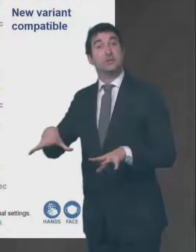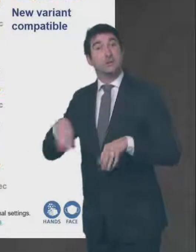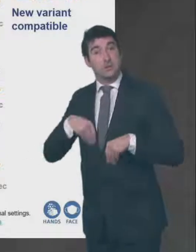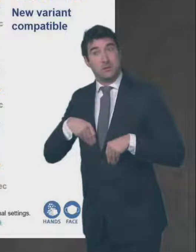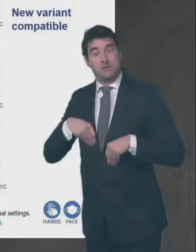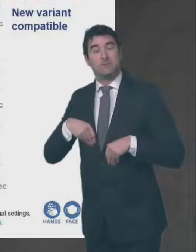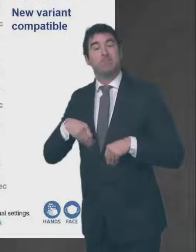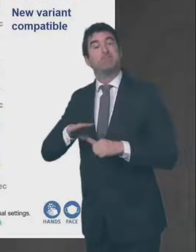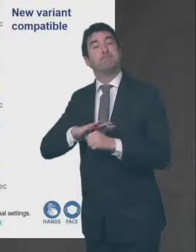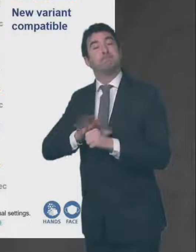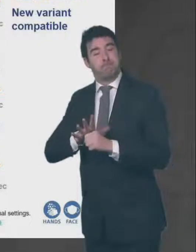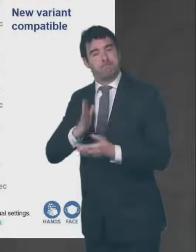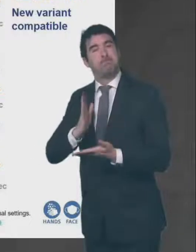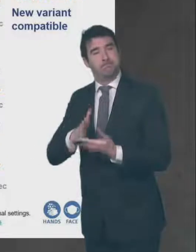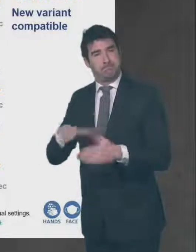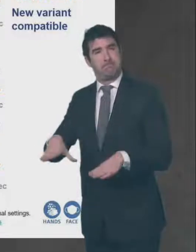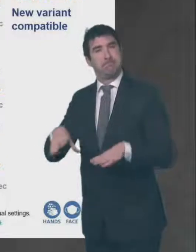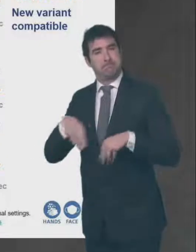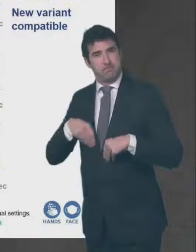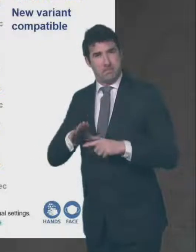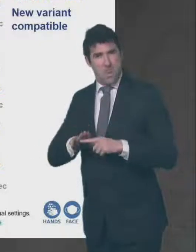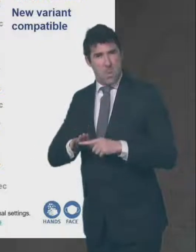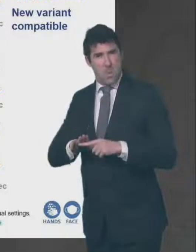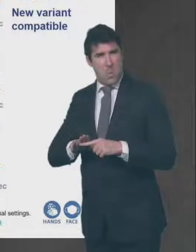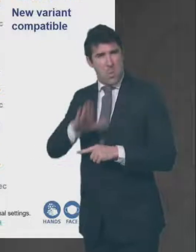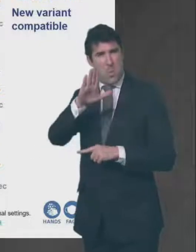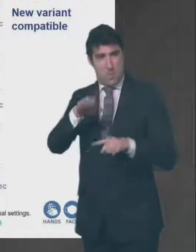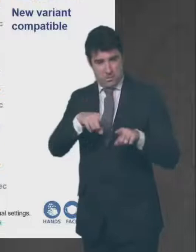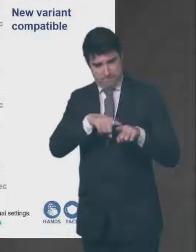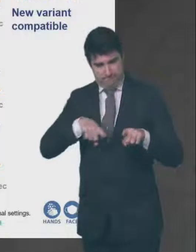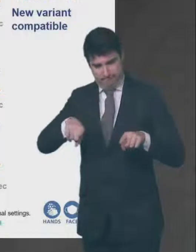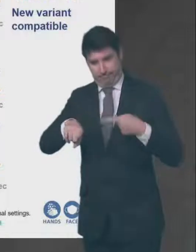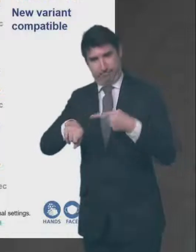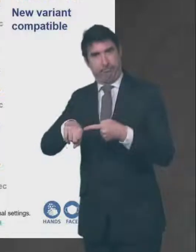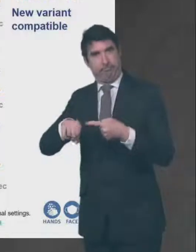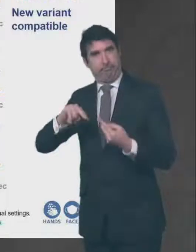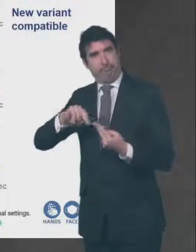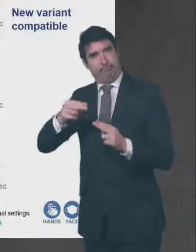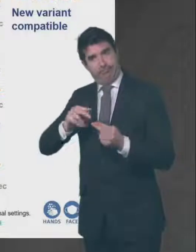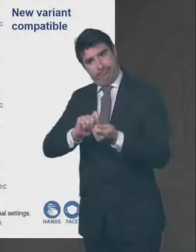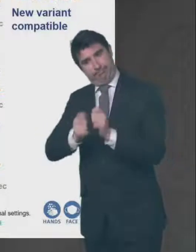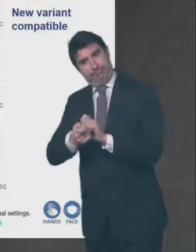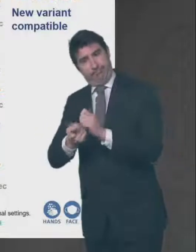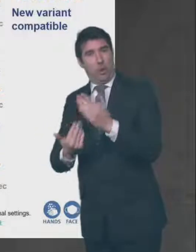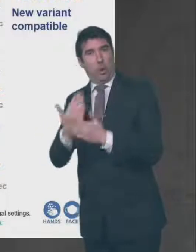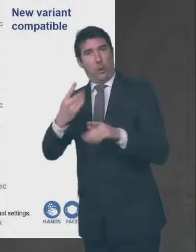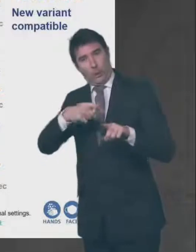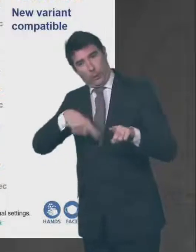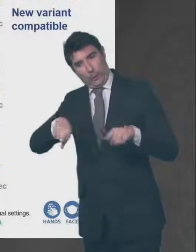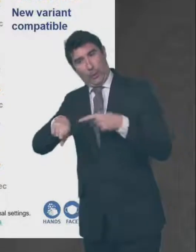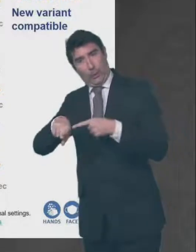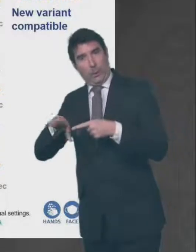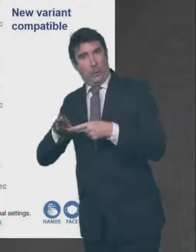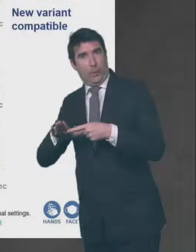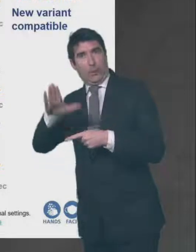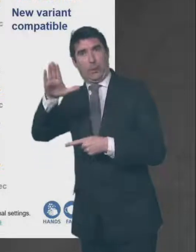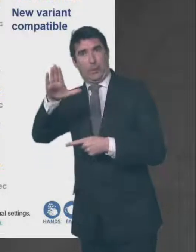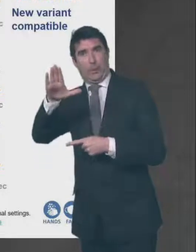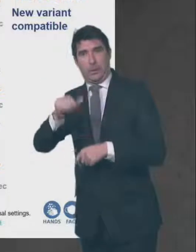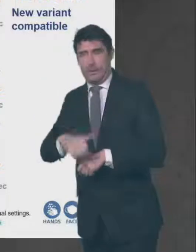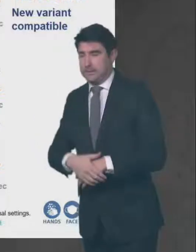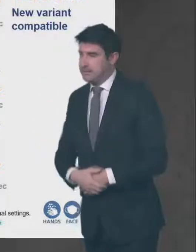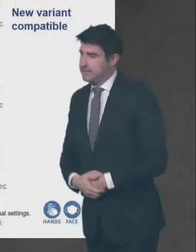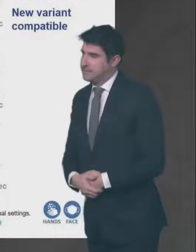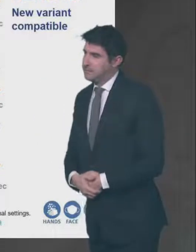testing positive with the new variant is increasing at really a very substantial rate indeed. That's going to happen to all of